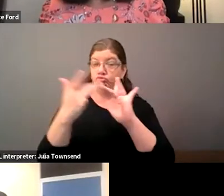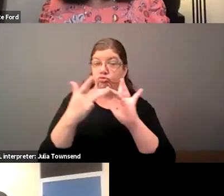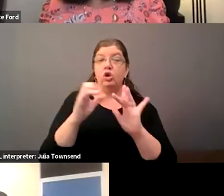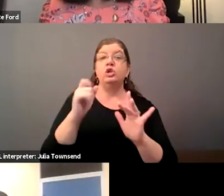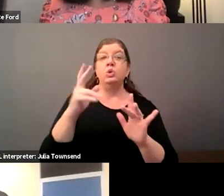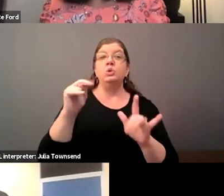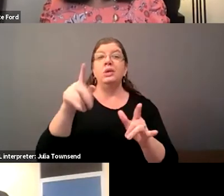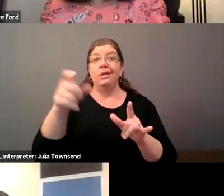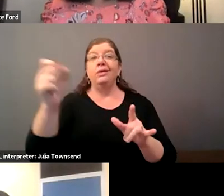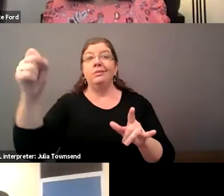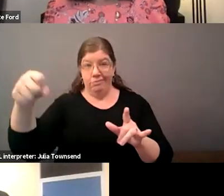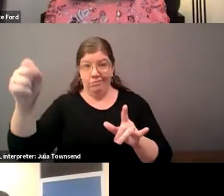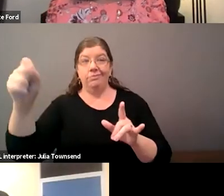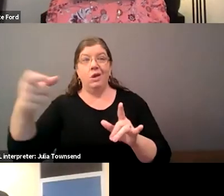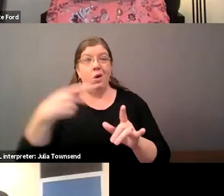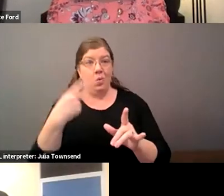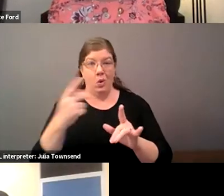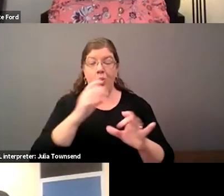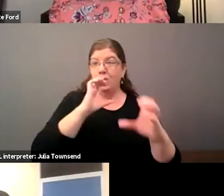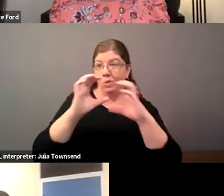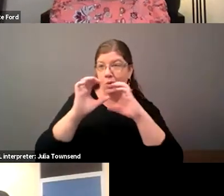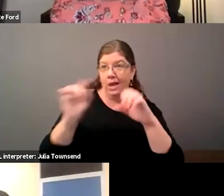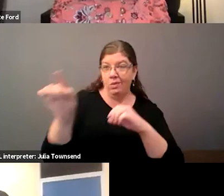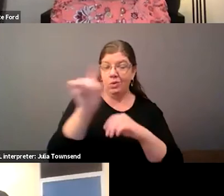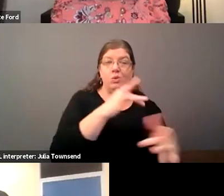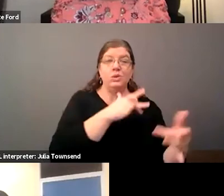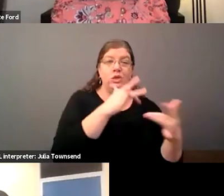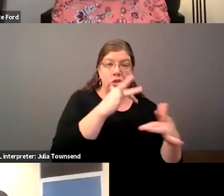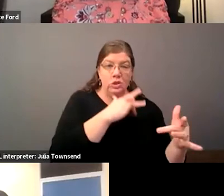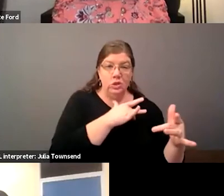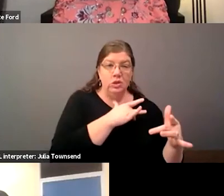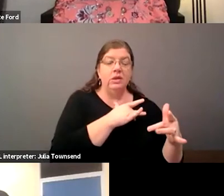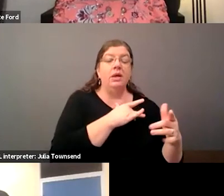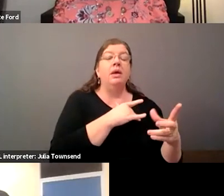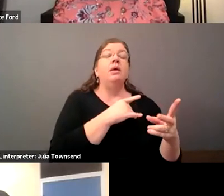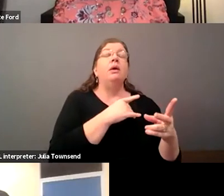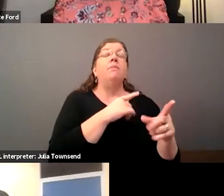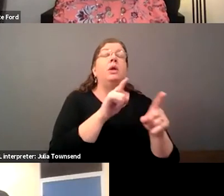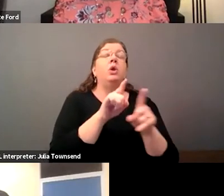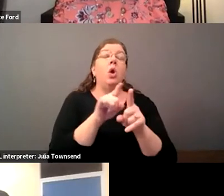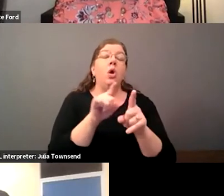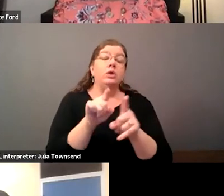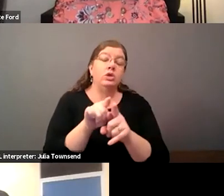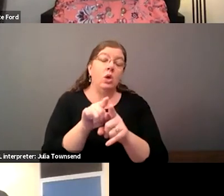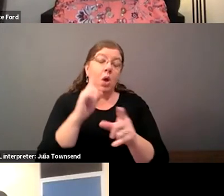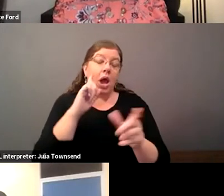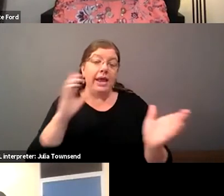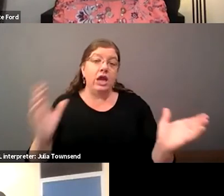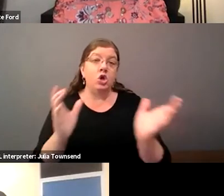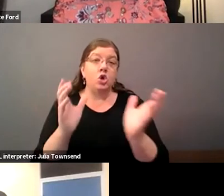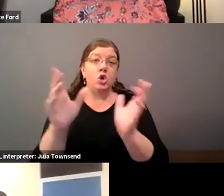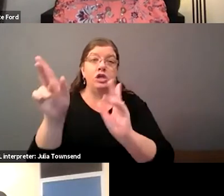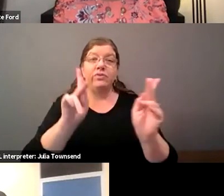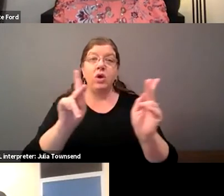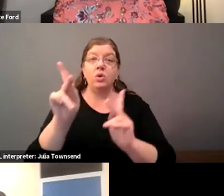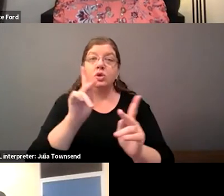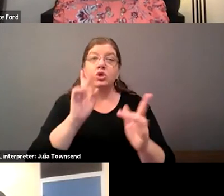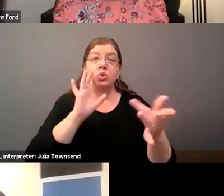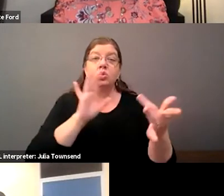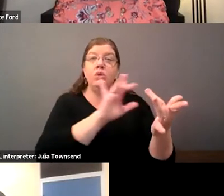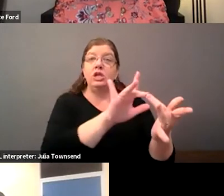head because we are the ones who communicate but also i'm concerned uh i encourage folks to reach out to